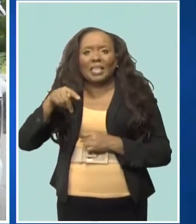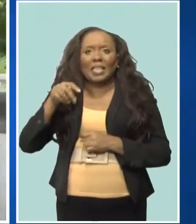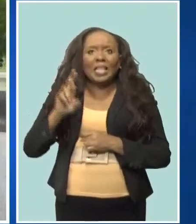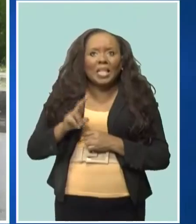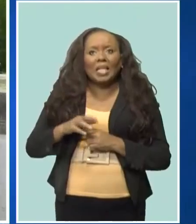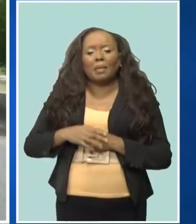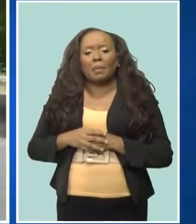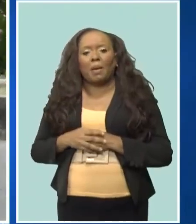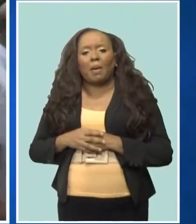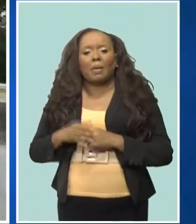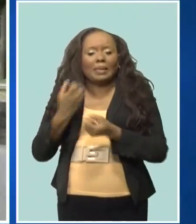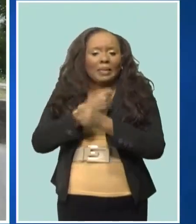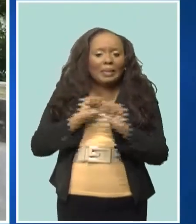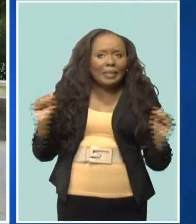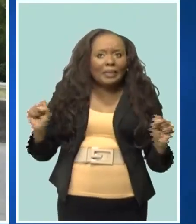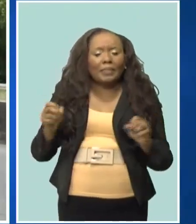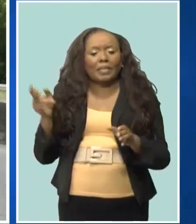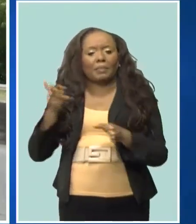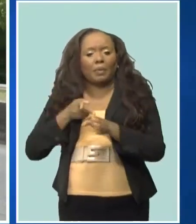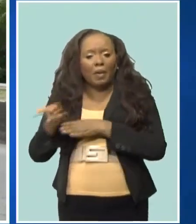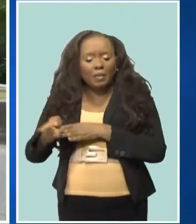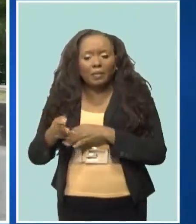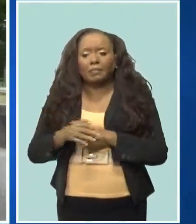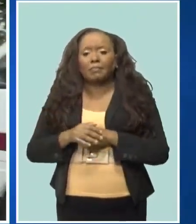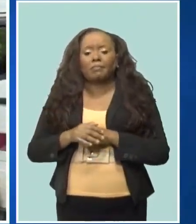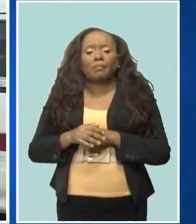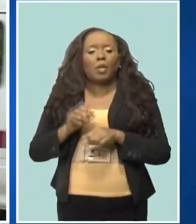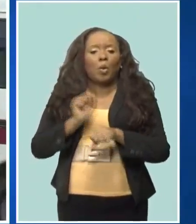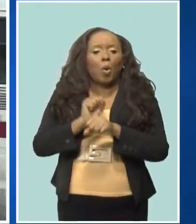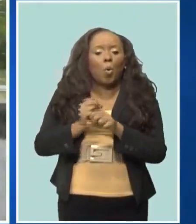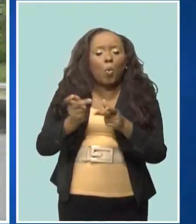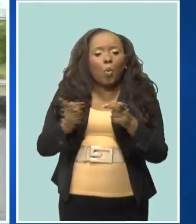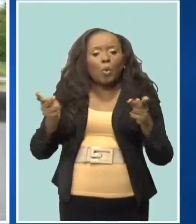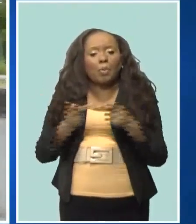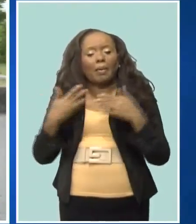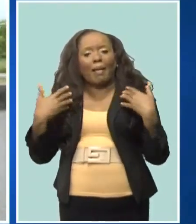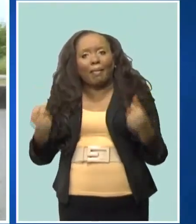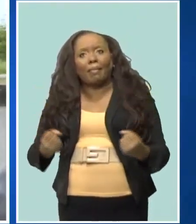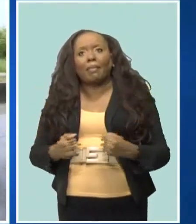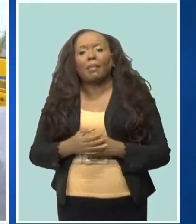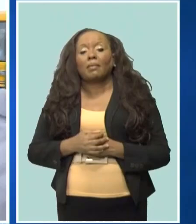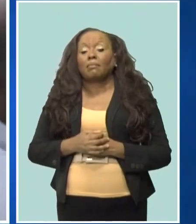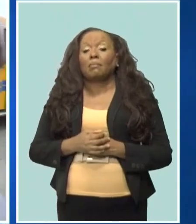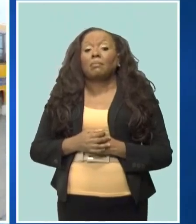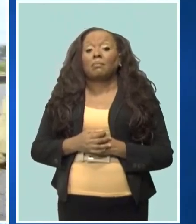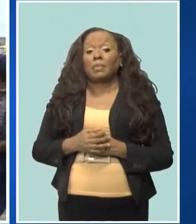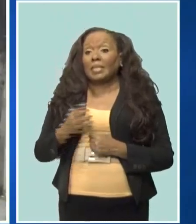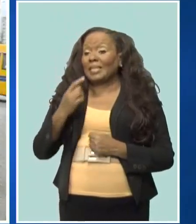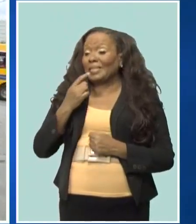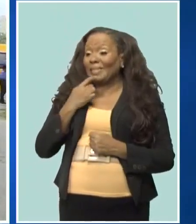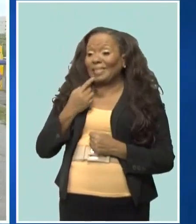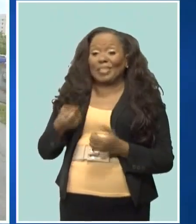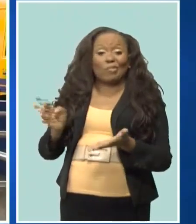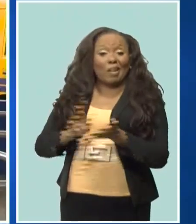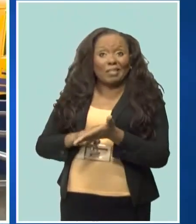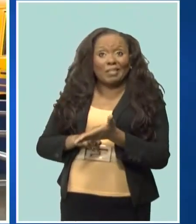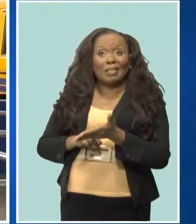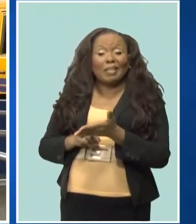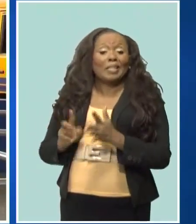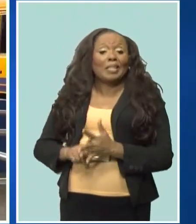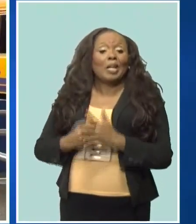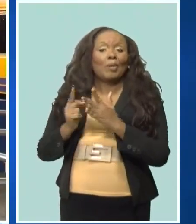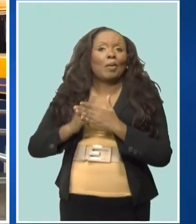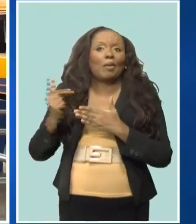driving, and workplace wellness. He says registering for it is one decision he will never regret making. This